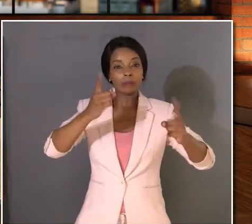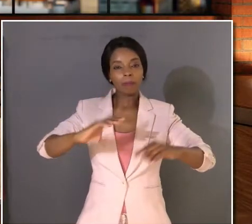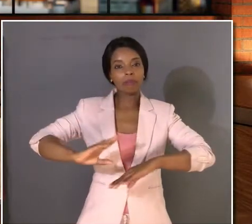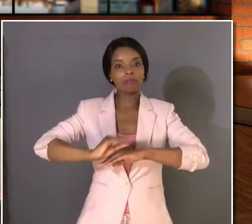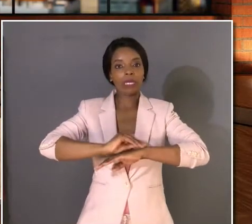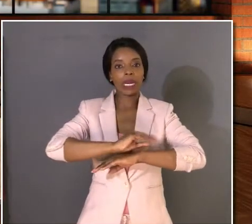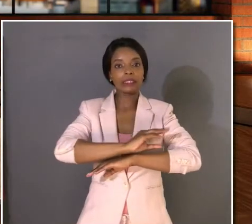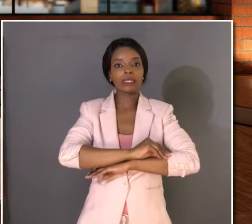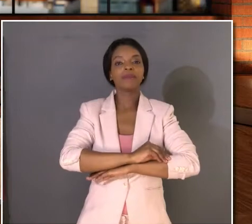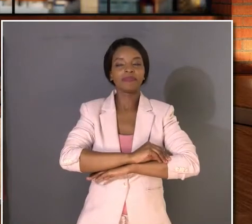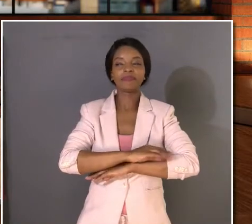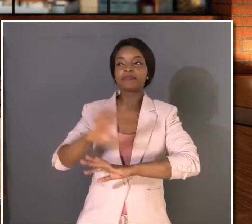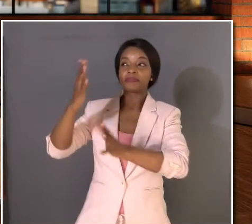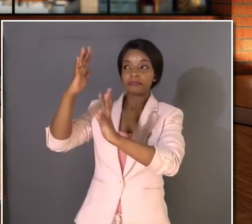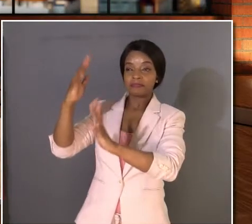doing great work.